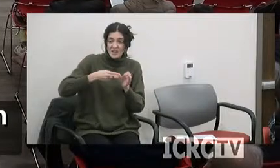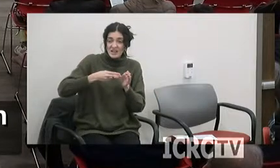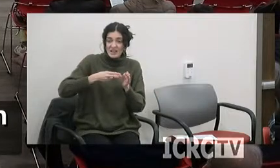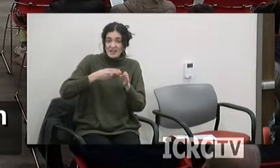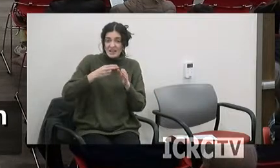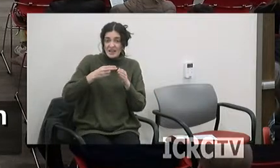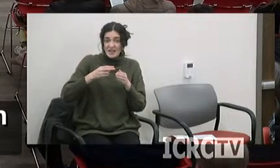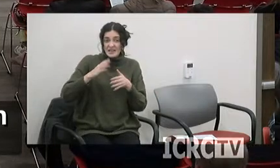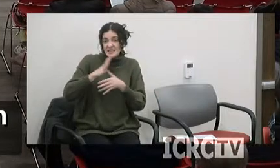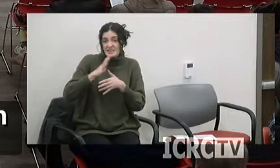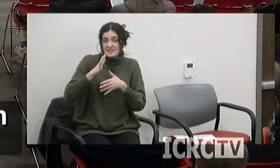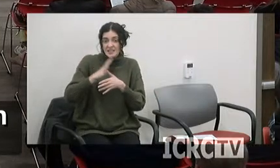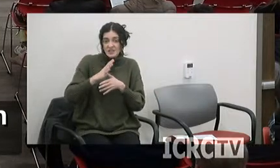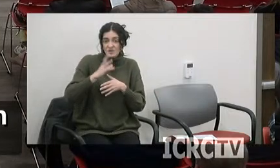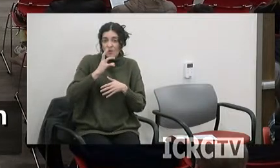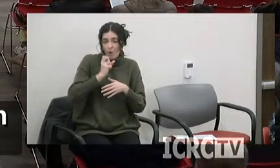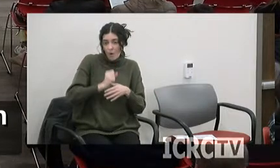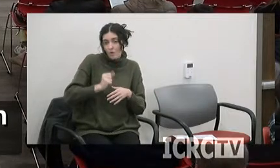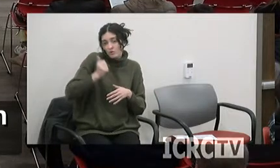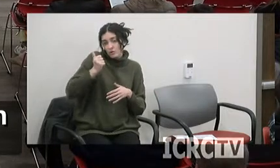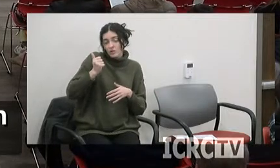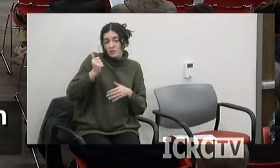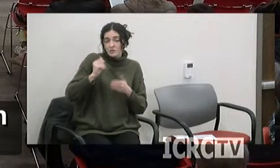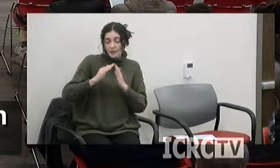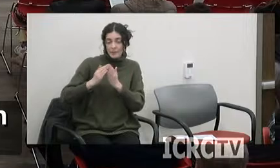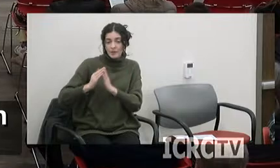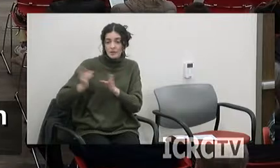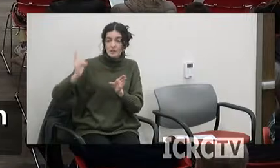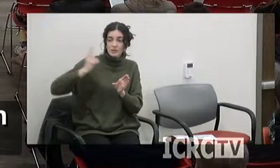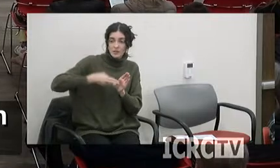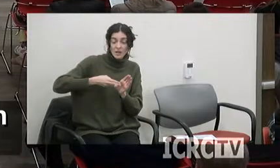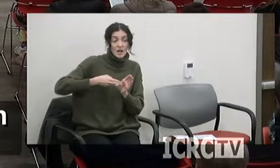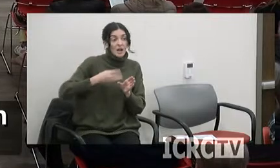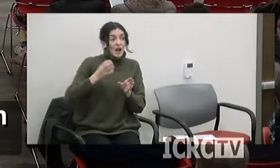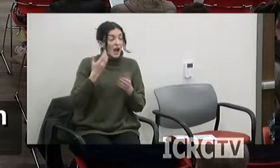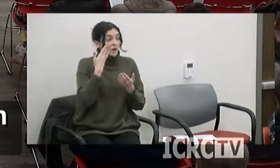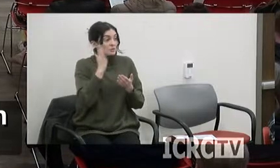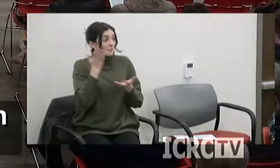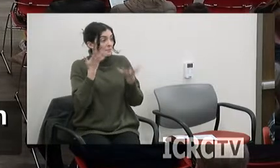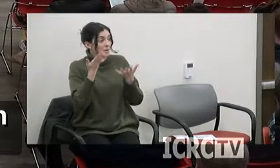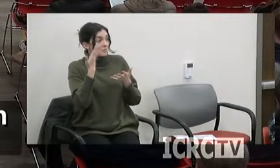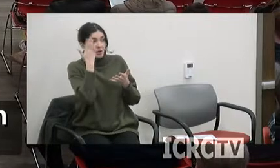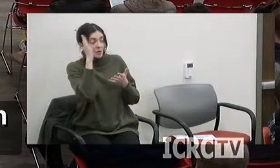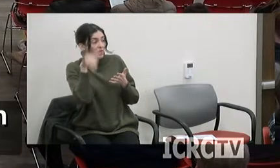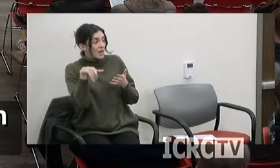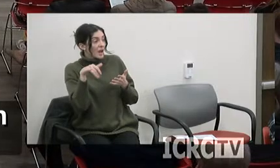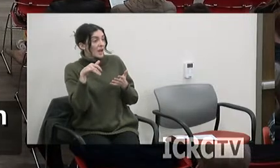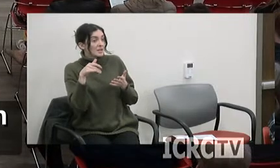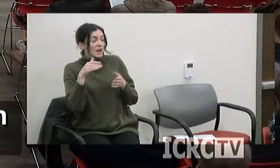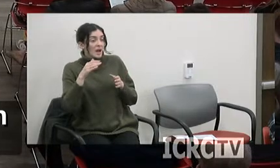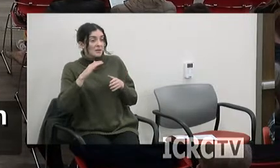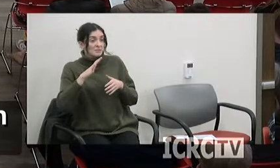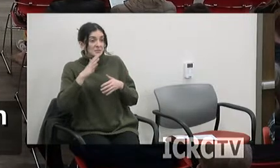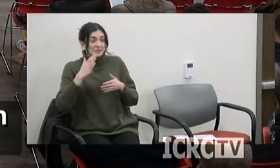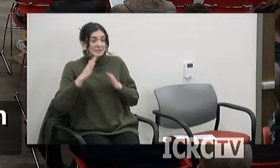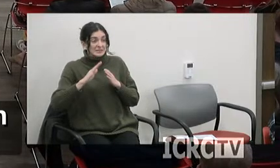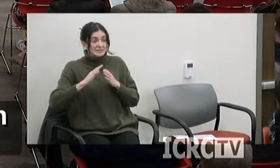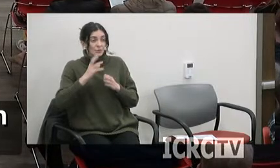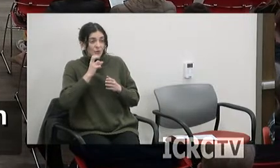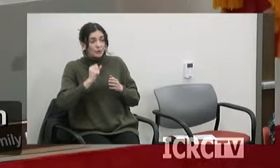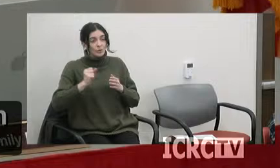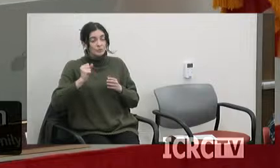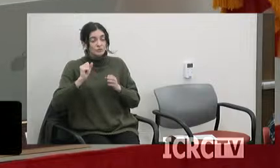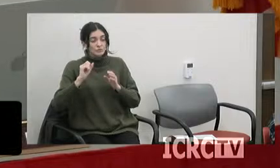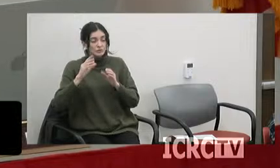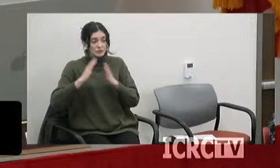seen that there was an opportunity for seniors to learn about their cell phones and with